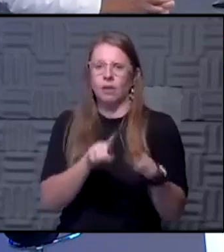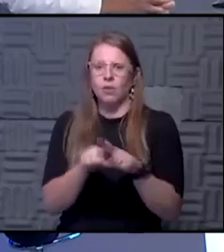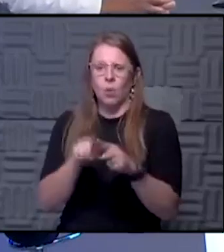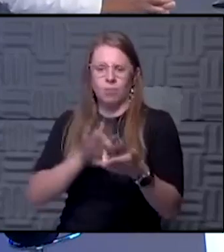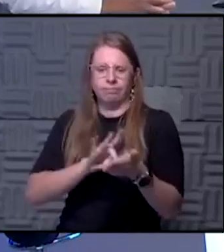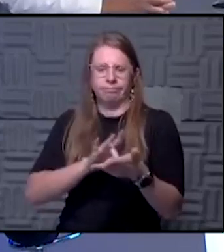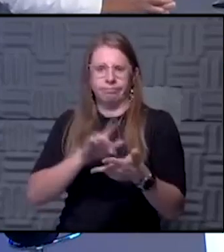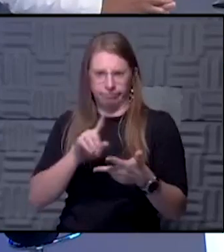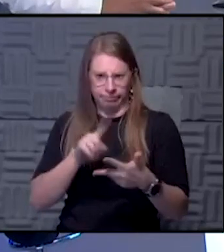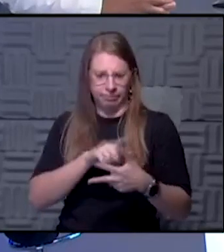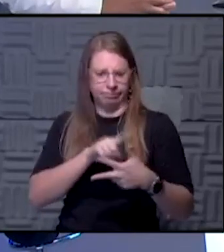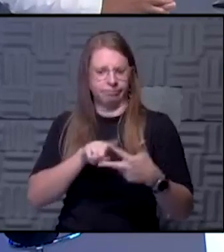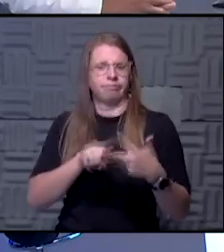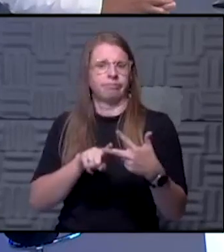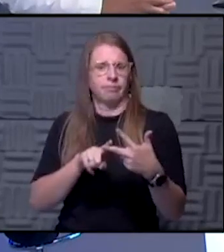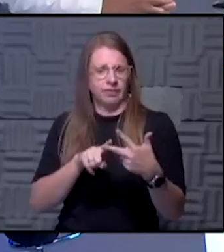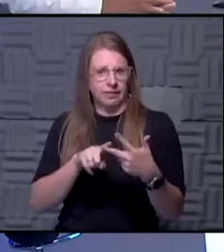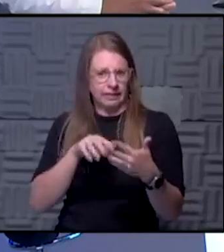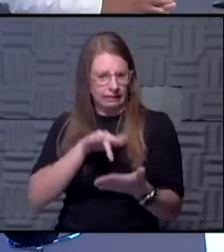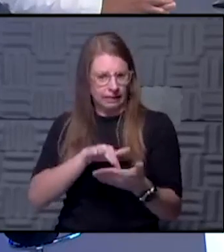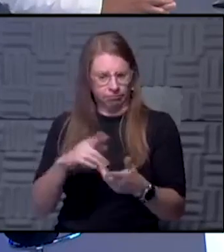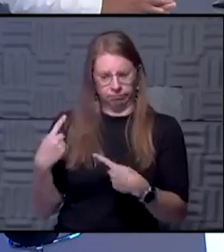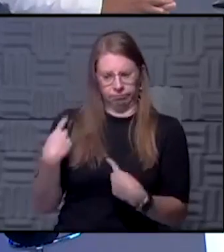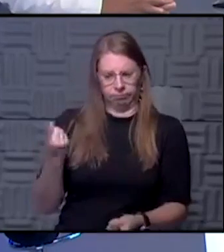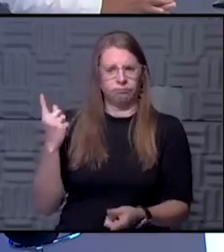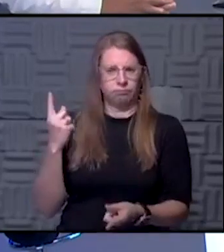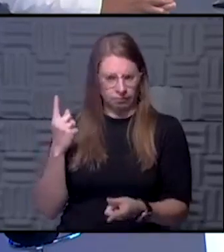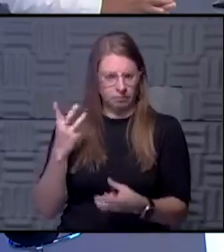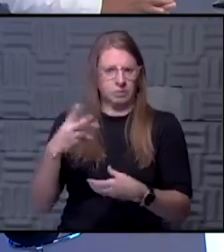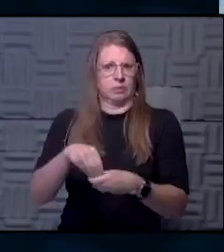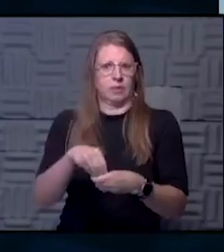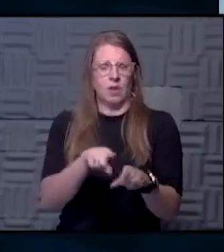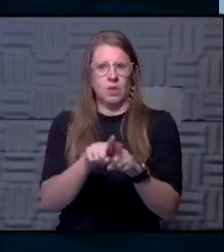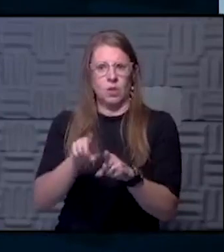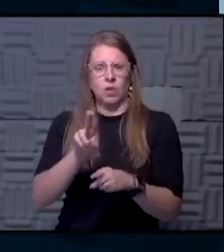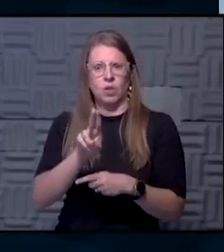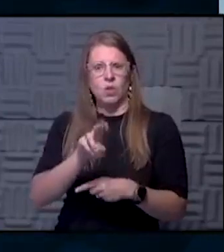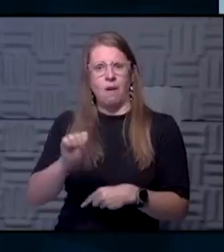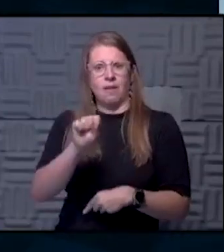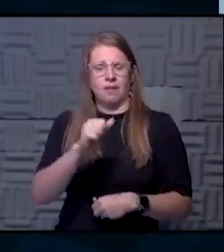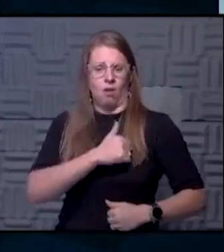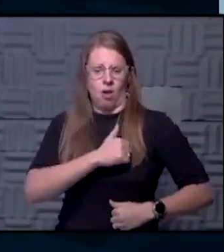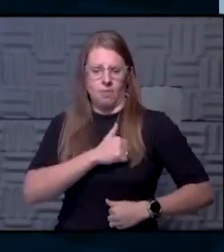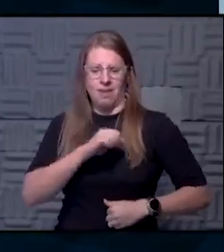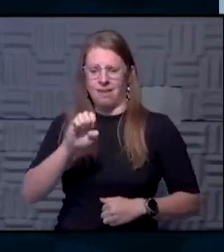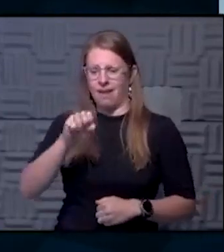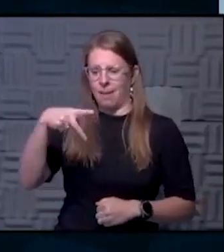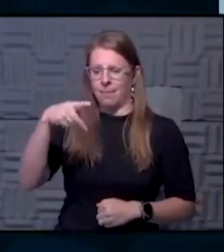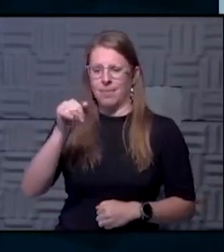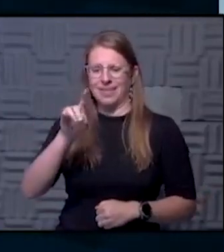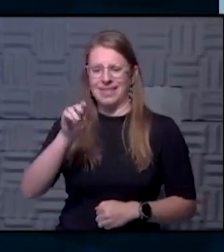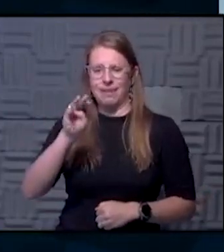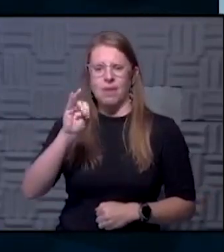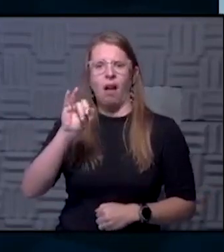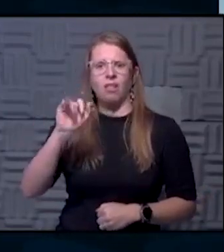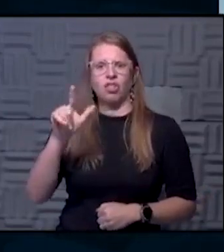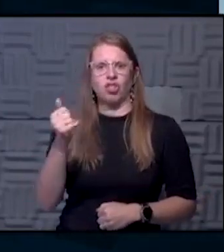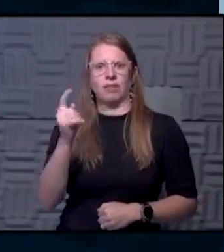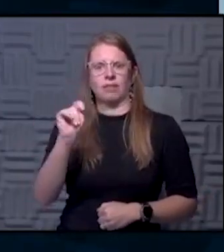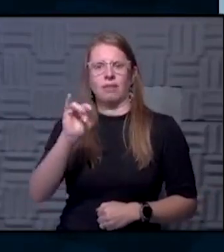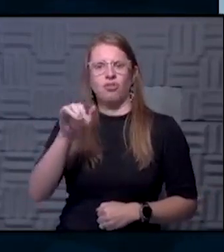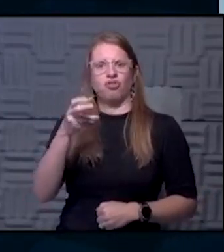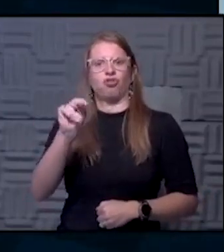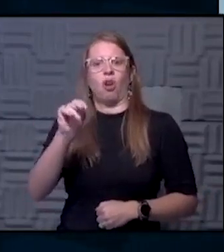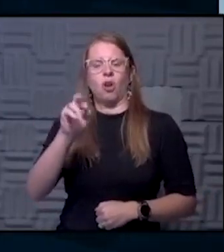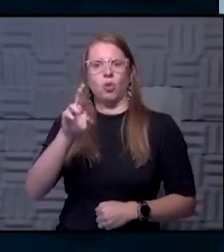study. So we're anxious to learn more about that. Also joining us is U.S. Army Epidemiologist John Rule. He's going to talk with us by phone to